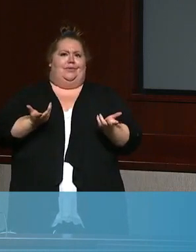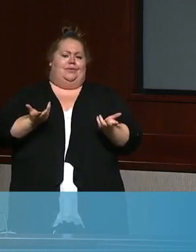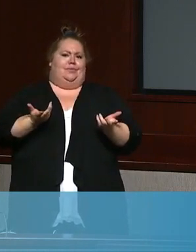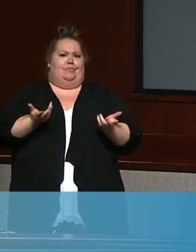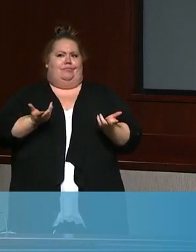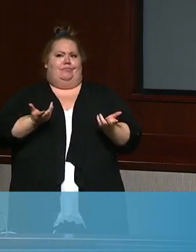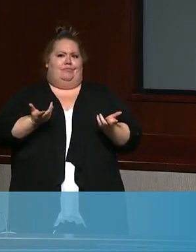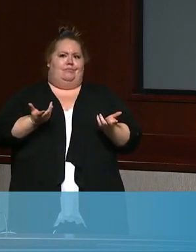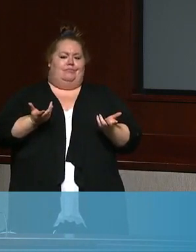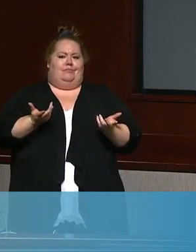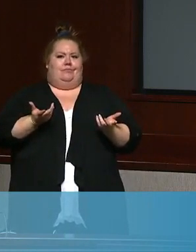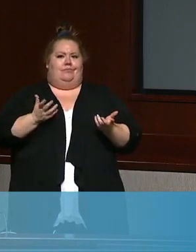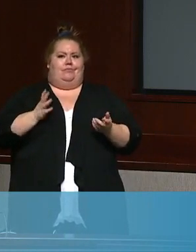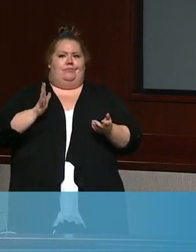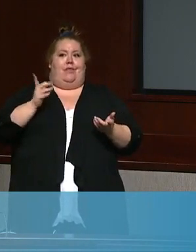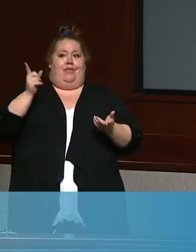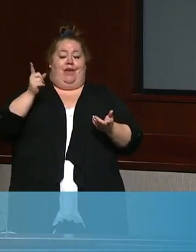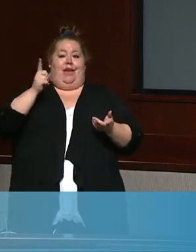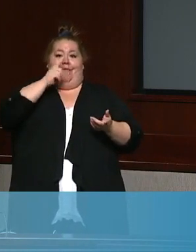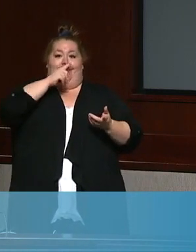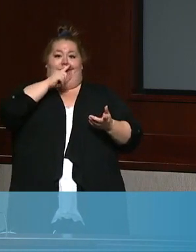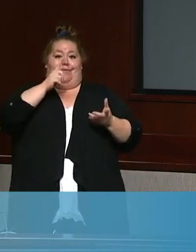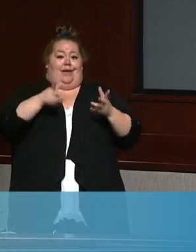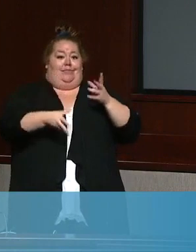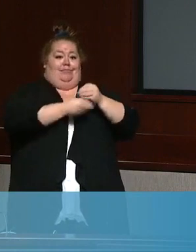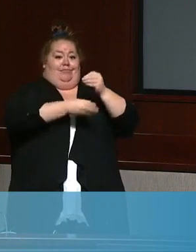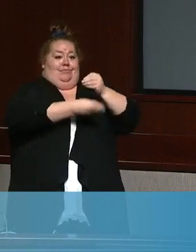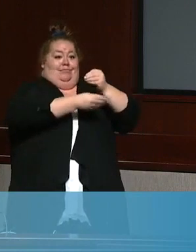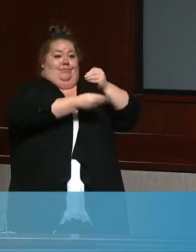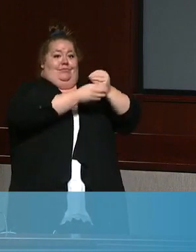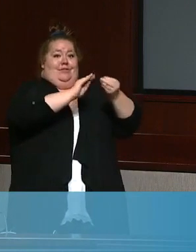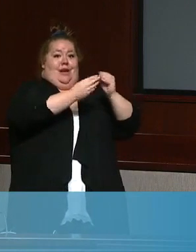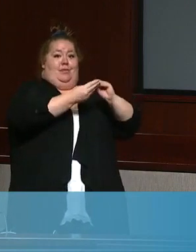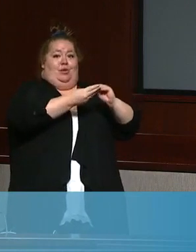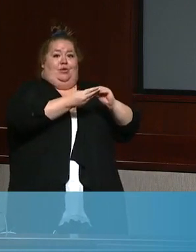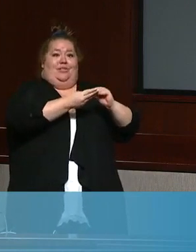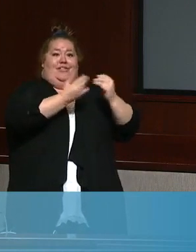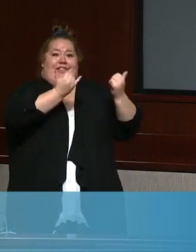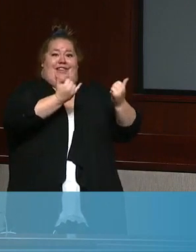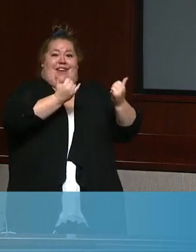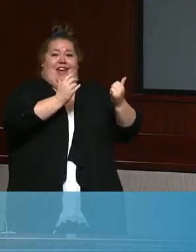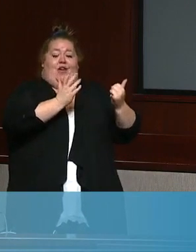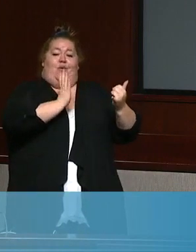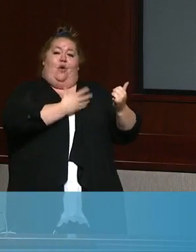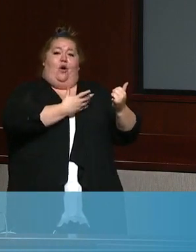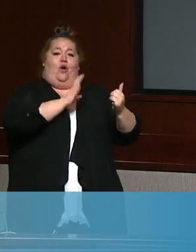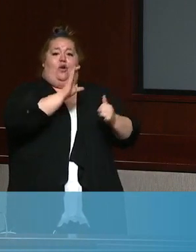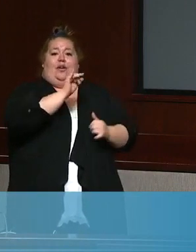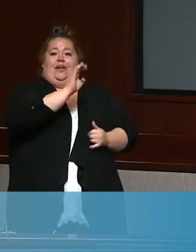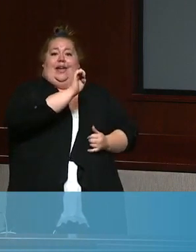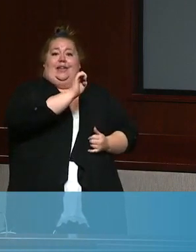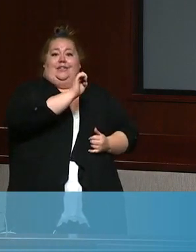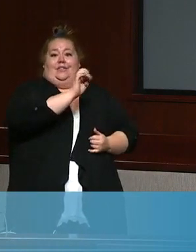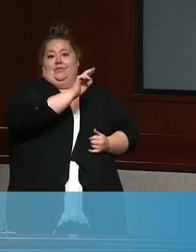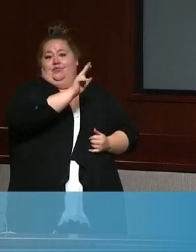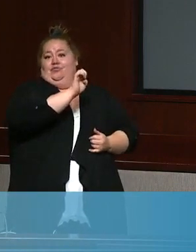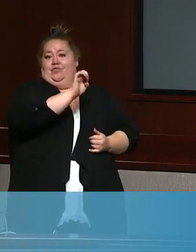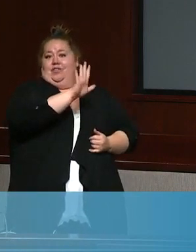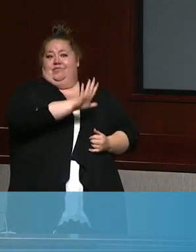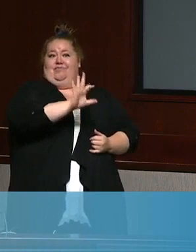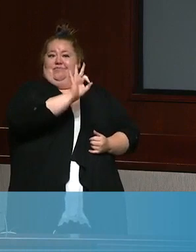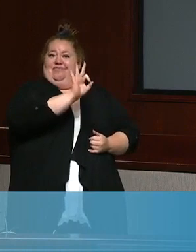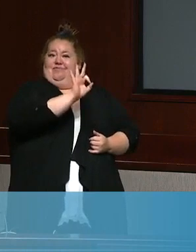where they are artificially increasing our case rate. So we're around 9 on our case rate as the state adjusts